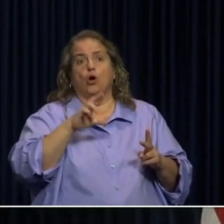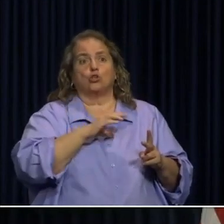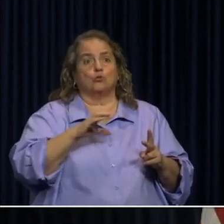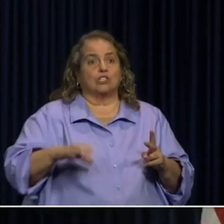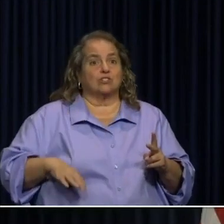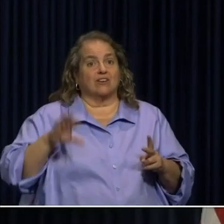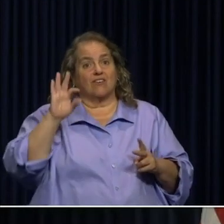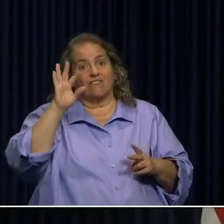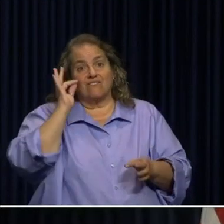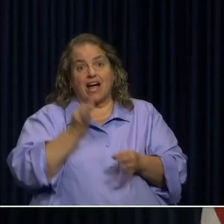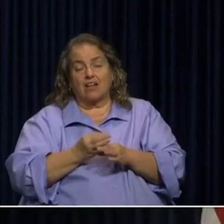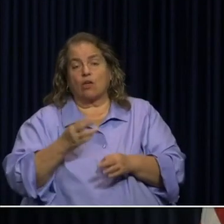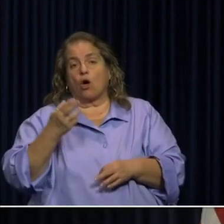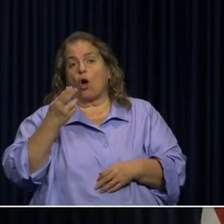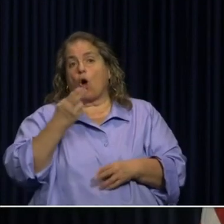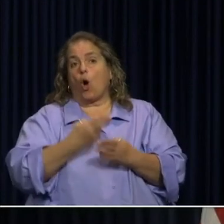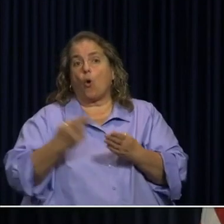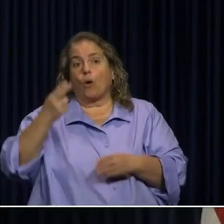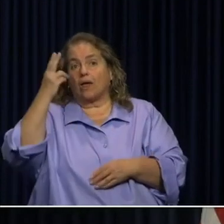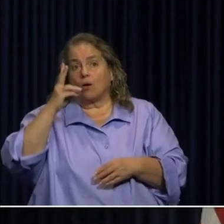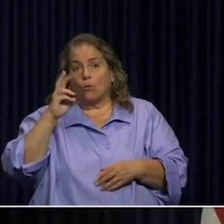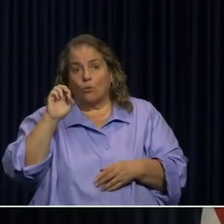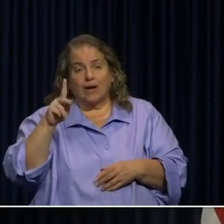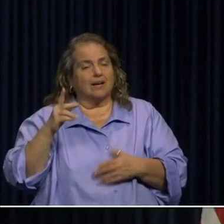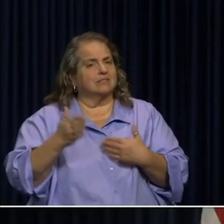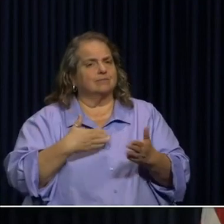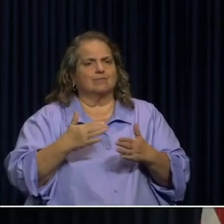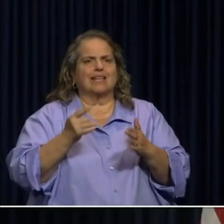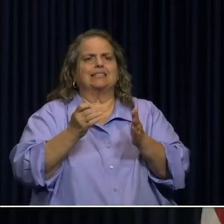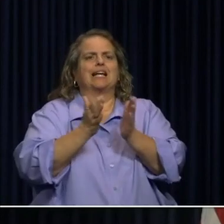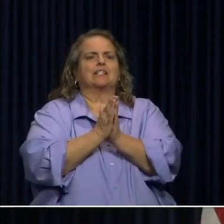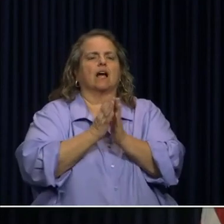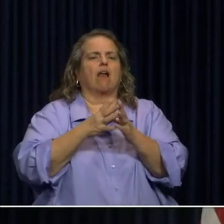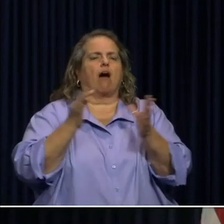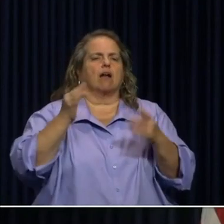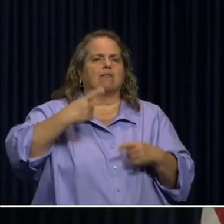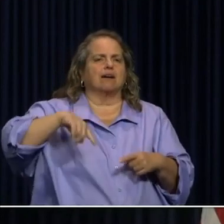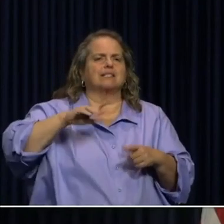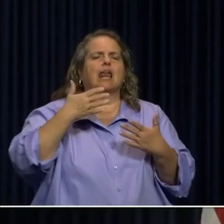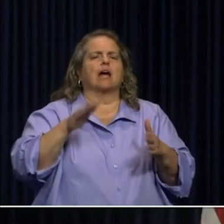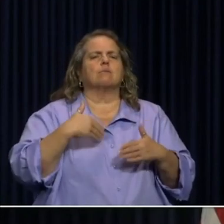that's asking a lot of us. But let me thank